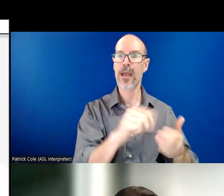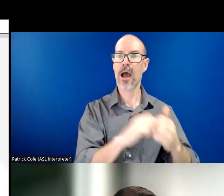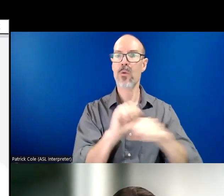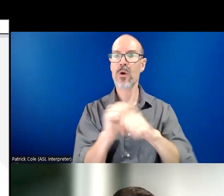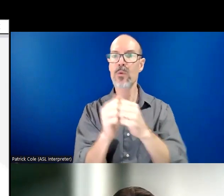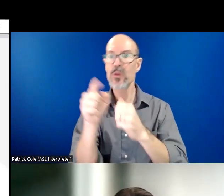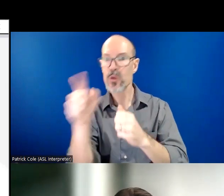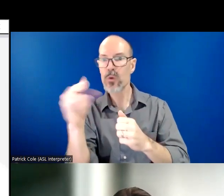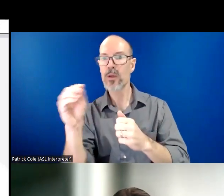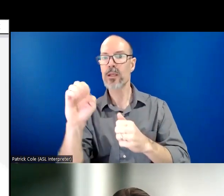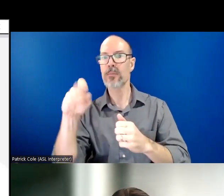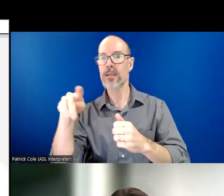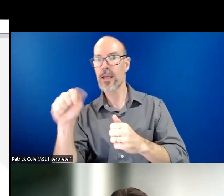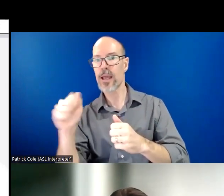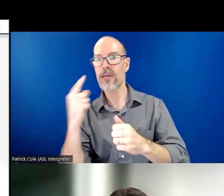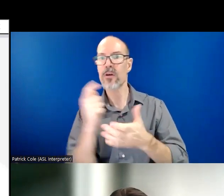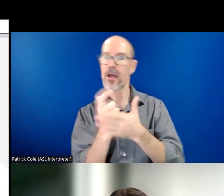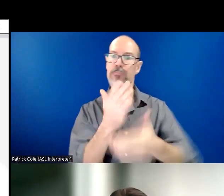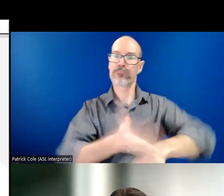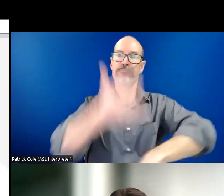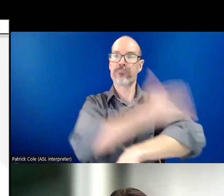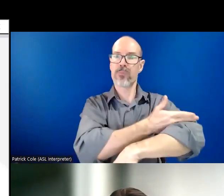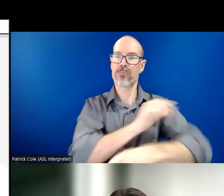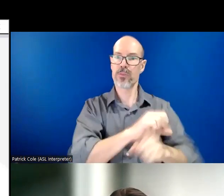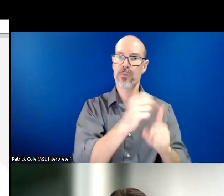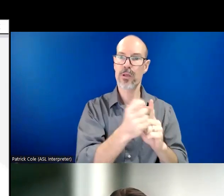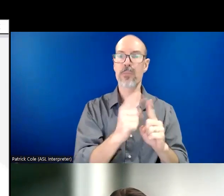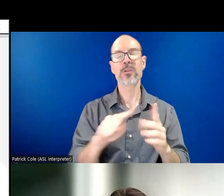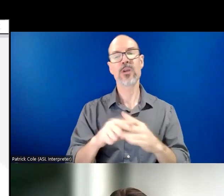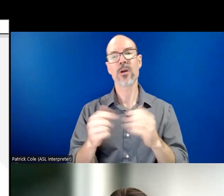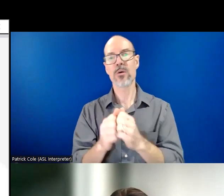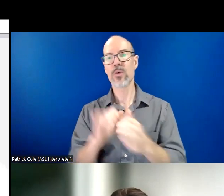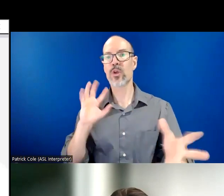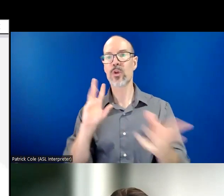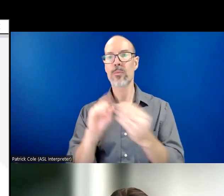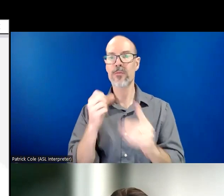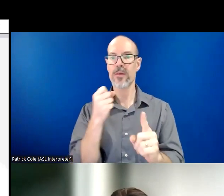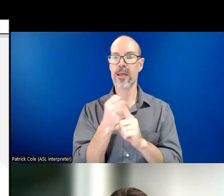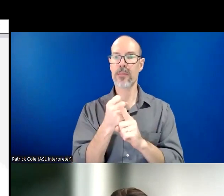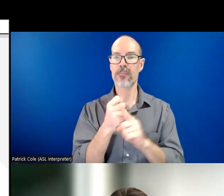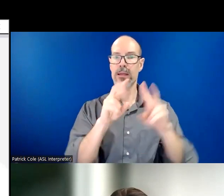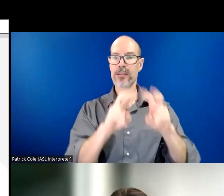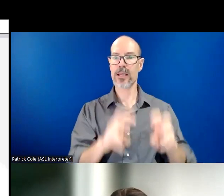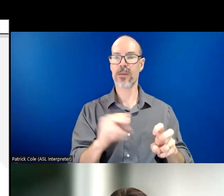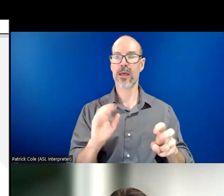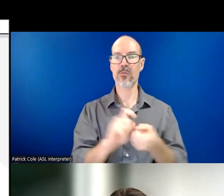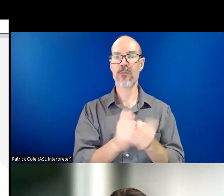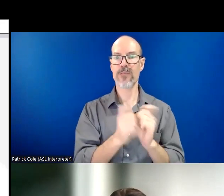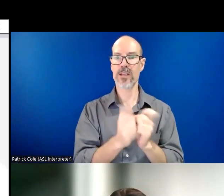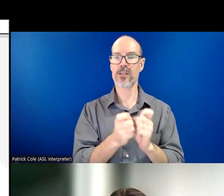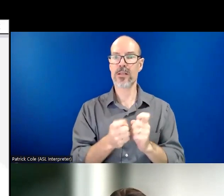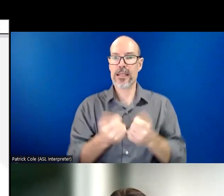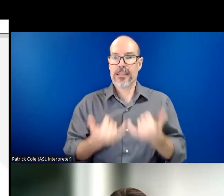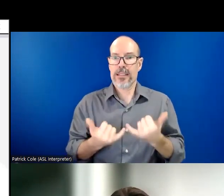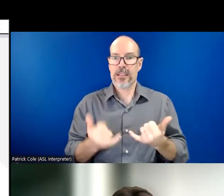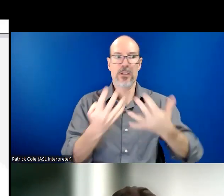this whole thing around, beginning with a cumulative impact assessment and also a revision to existing screening tools